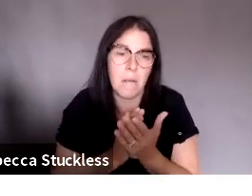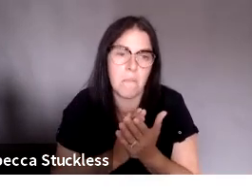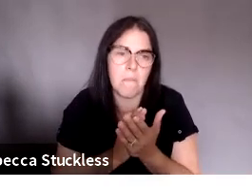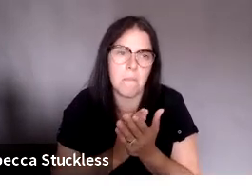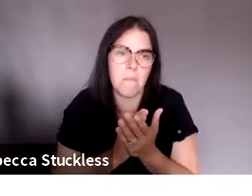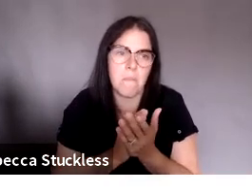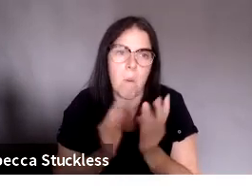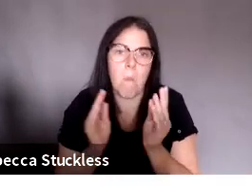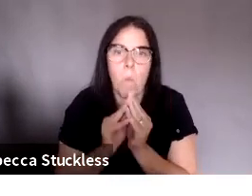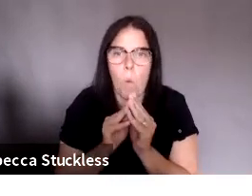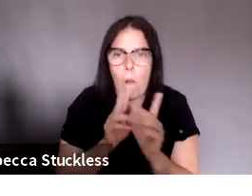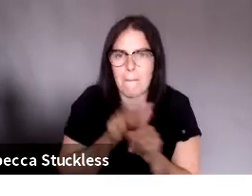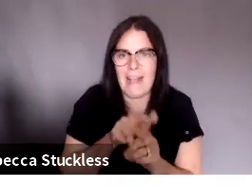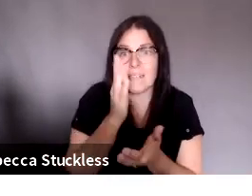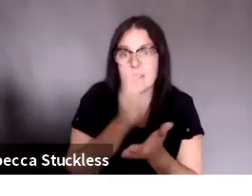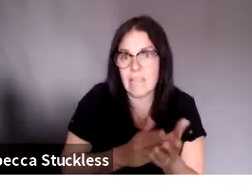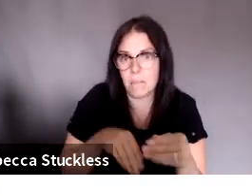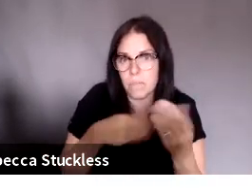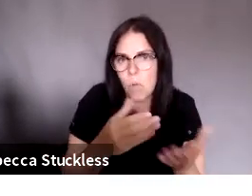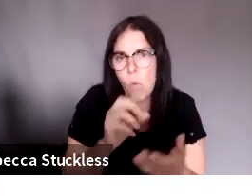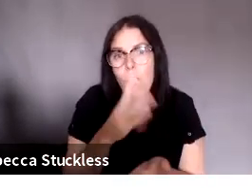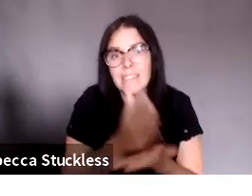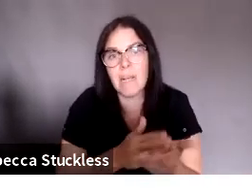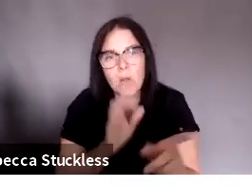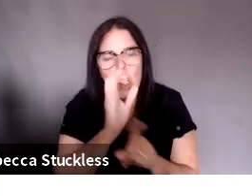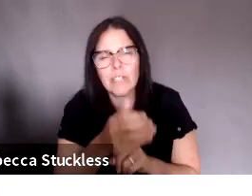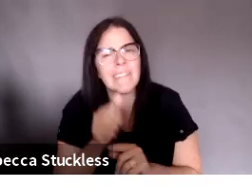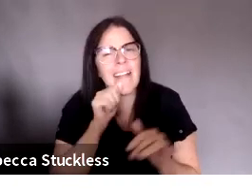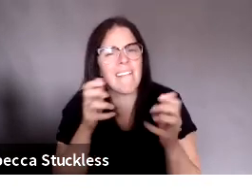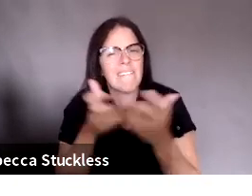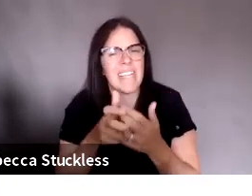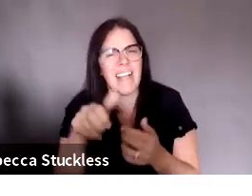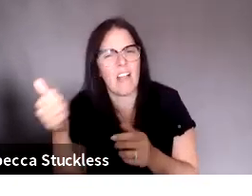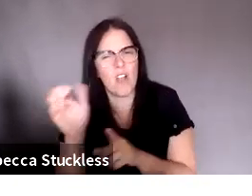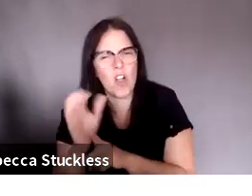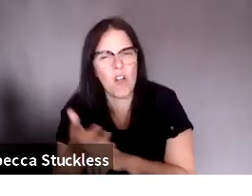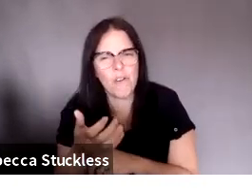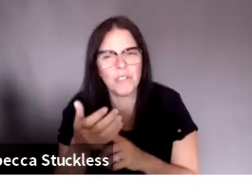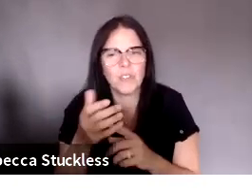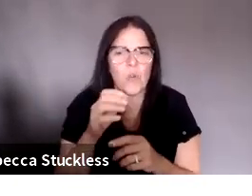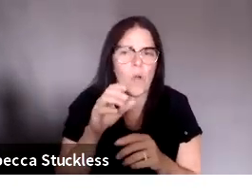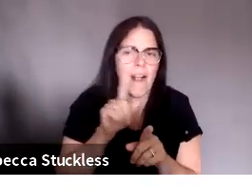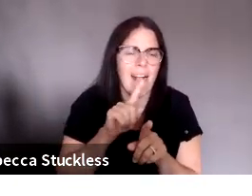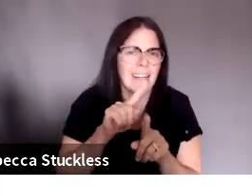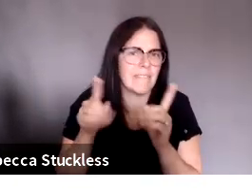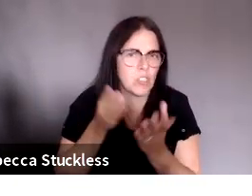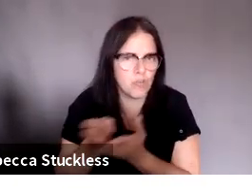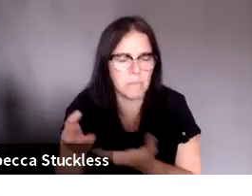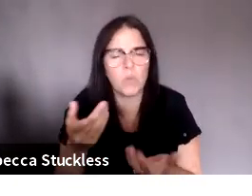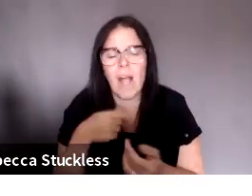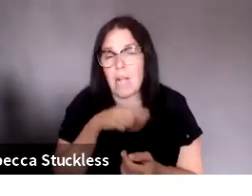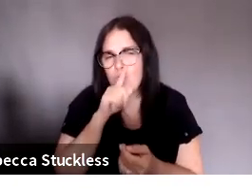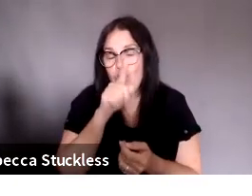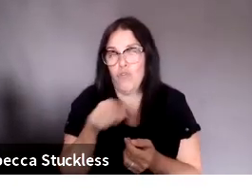certain delivery sectors or cultural streams than others. So lots of discussion, and I'm sure you've been aware of it over the years around suitability indicators.